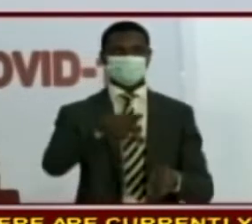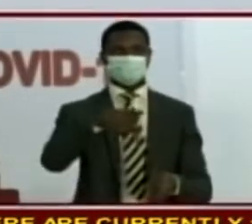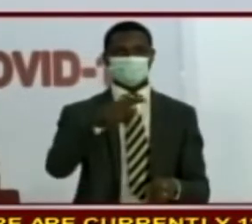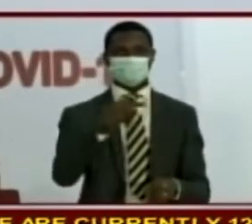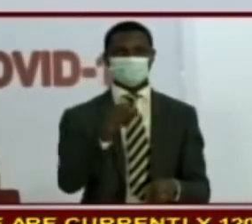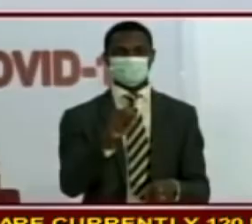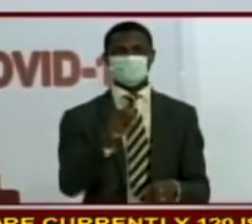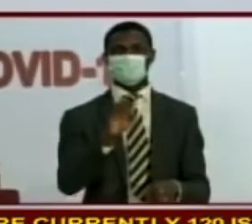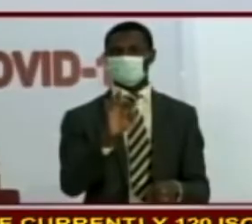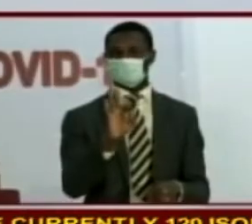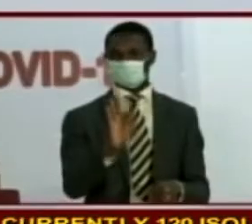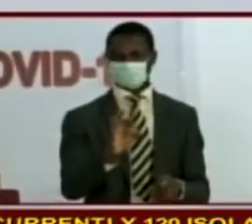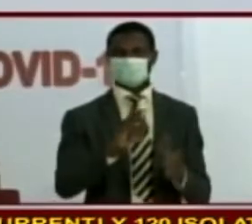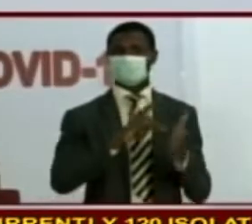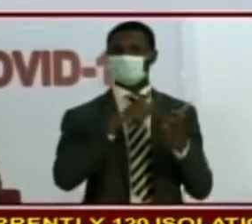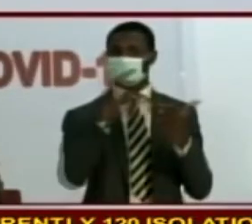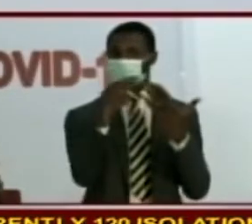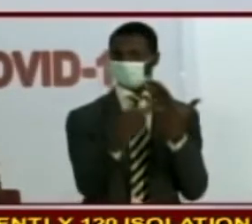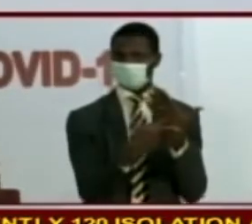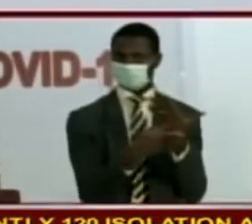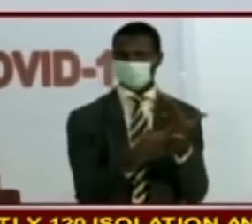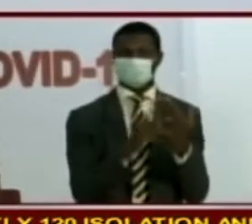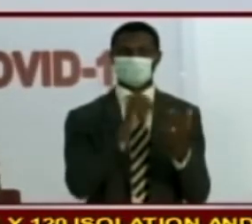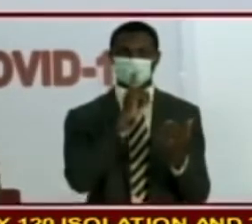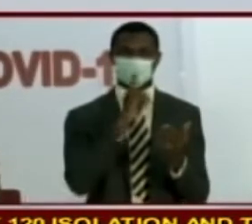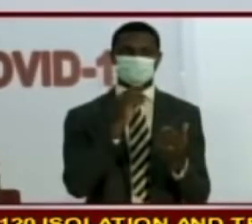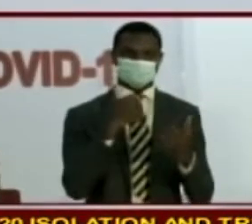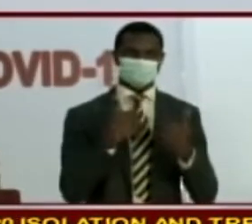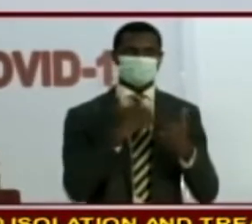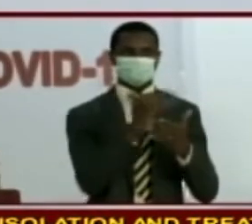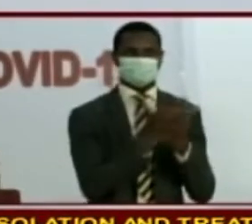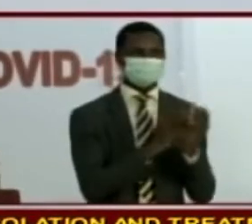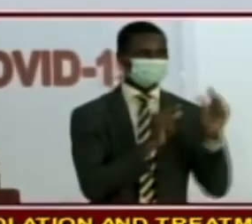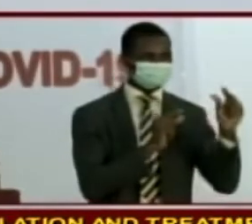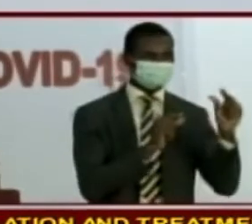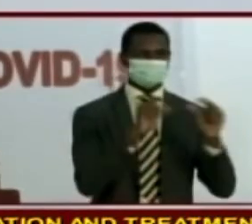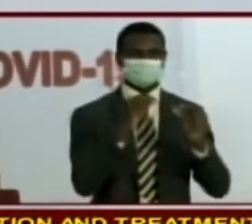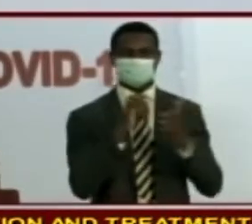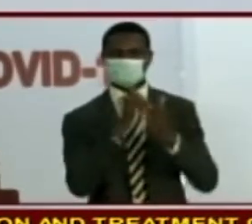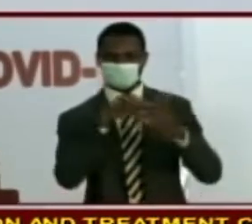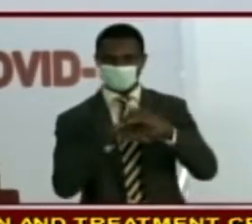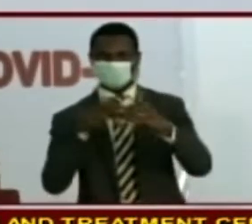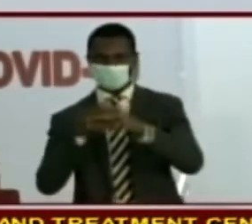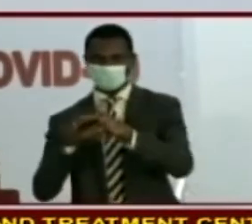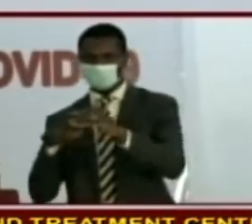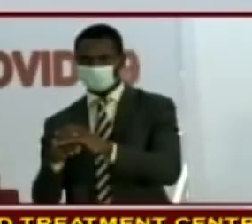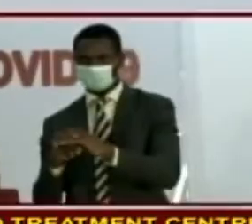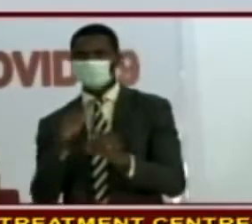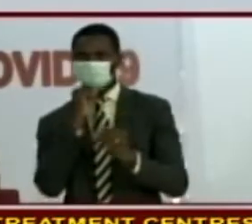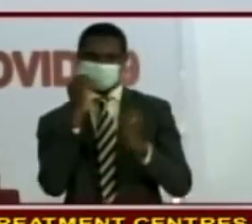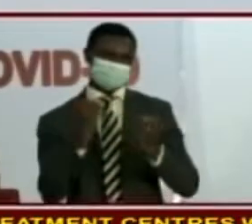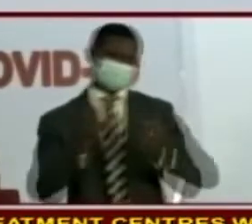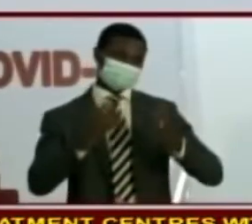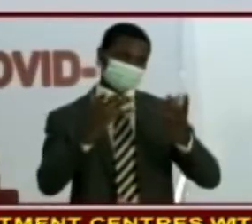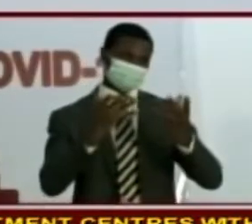been sort of small individual cases of people coming in, but not within